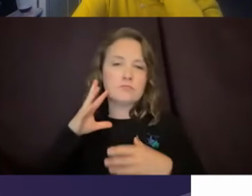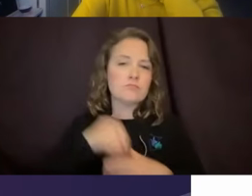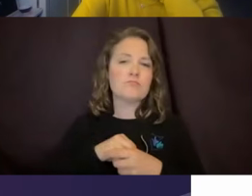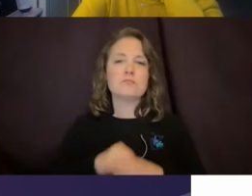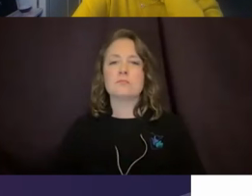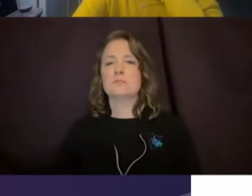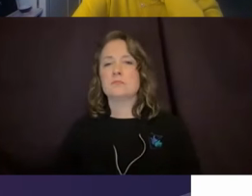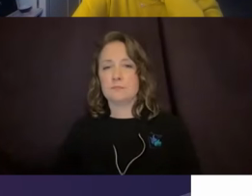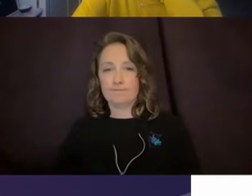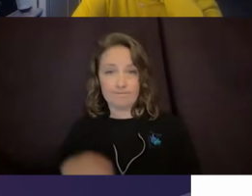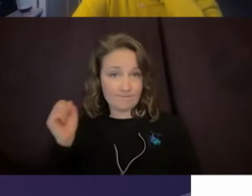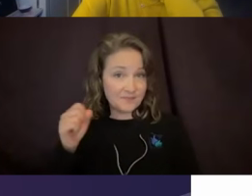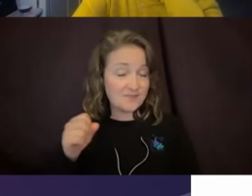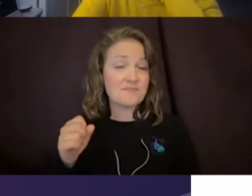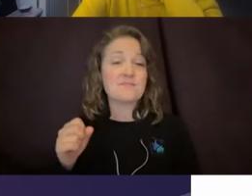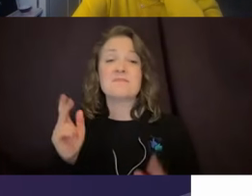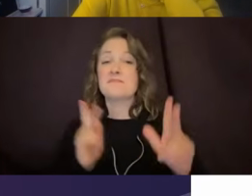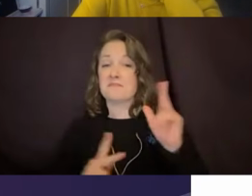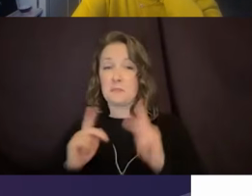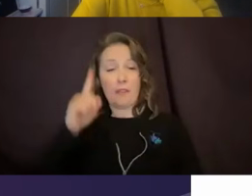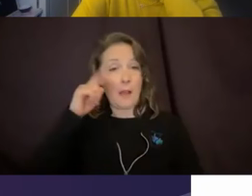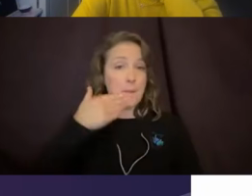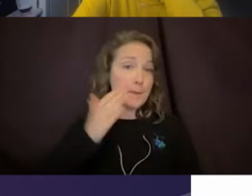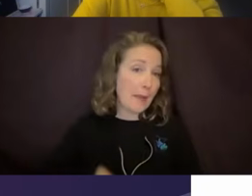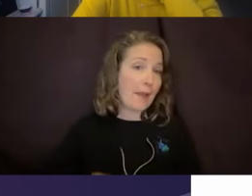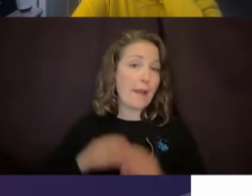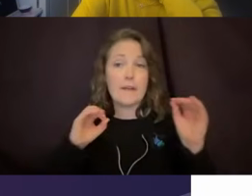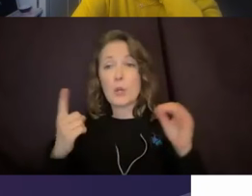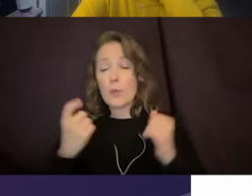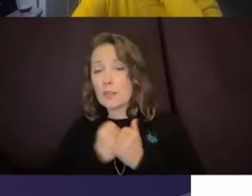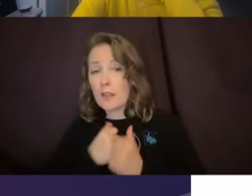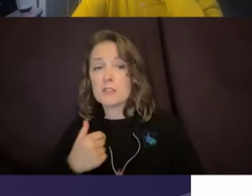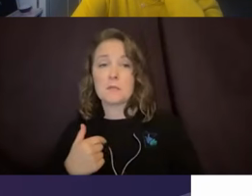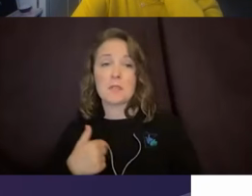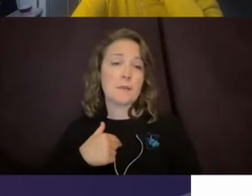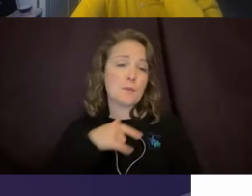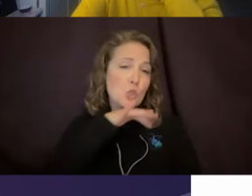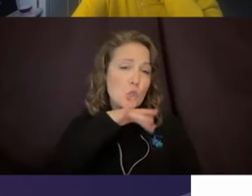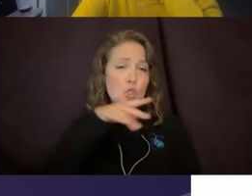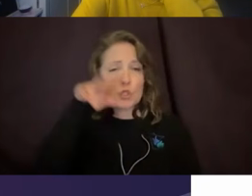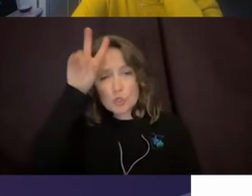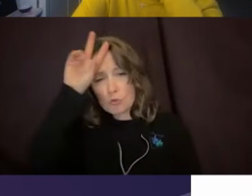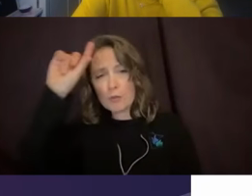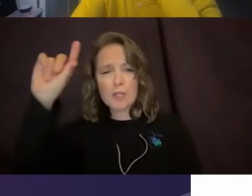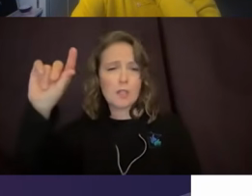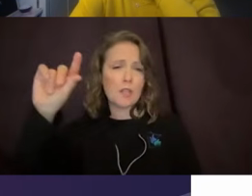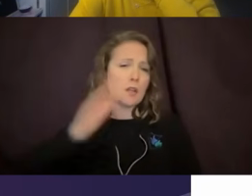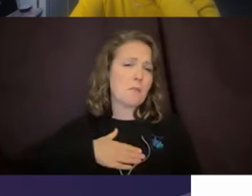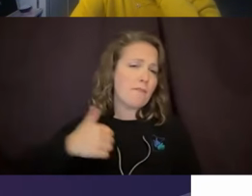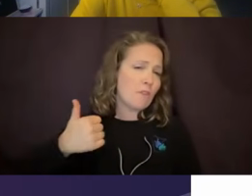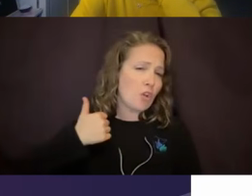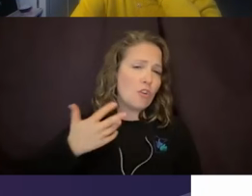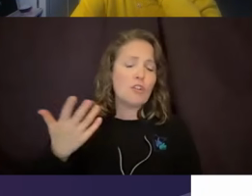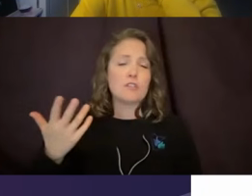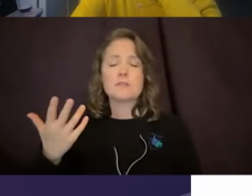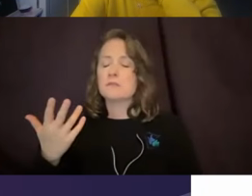no one will love me, I'm stupid, it's my fault, I must have wanted it, I must have done something wrong. These are really, really hard thoughts. And I, again,